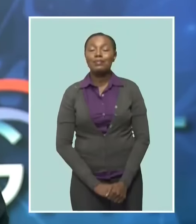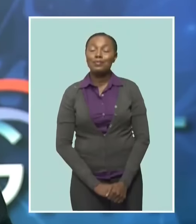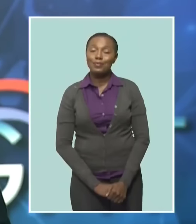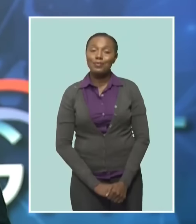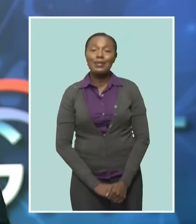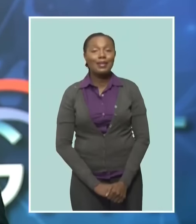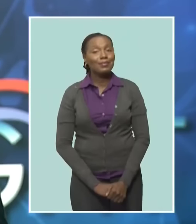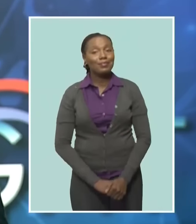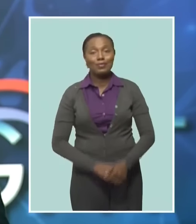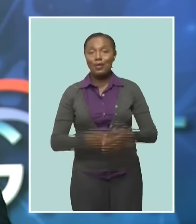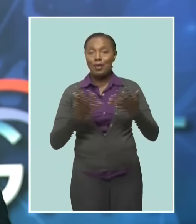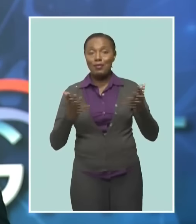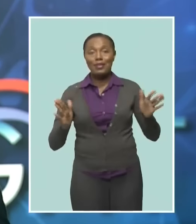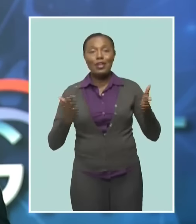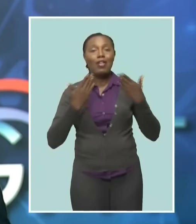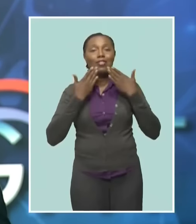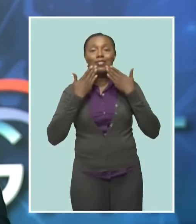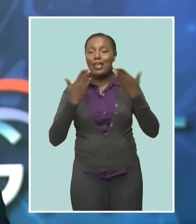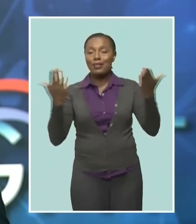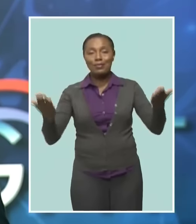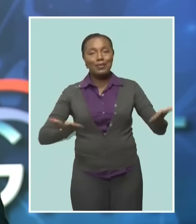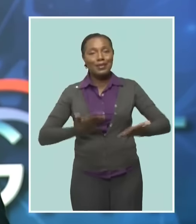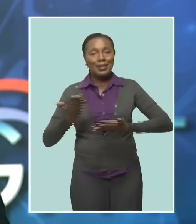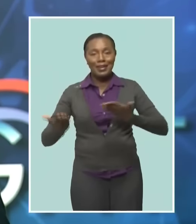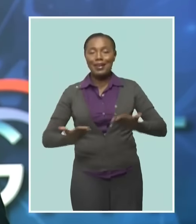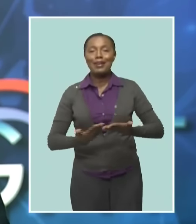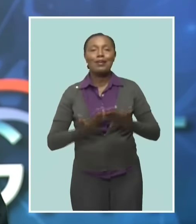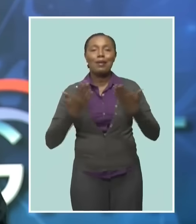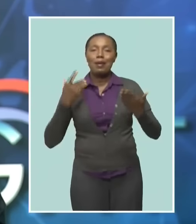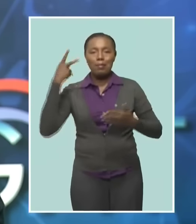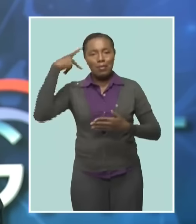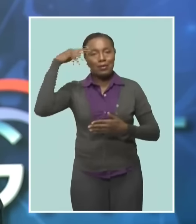Well, that's our time tonight. Thank you for spending it with us. I'm Pearson